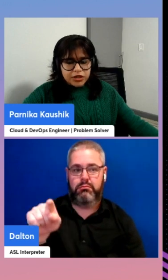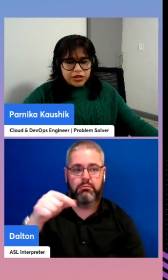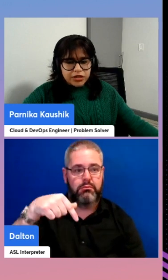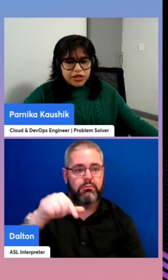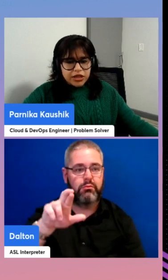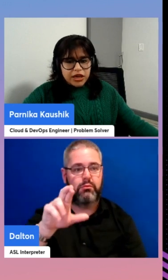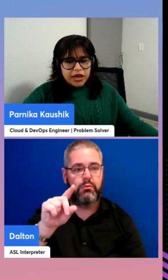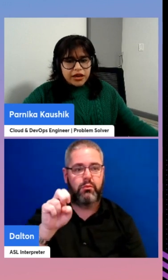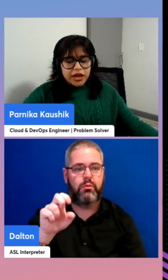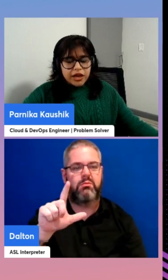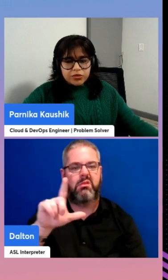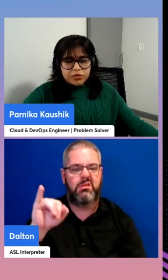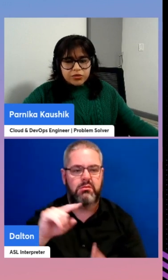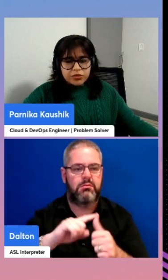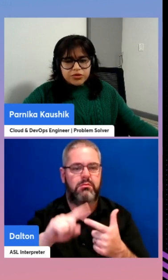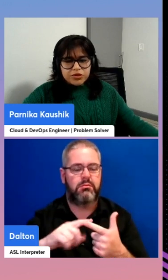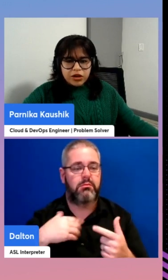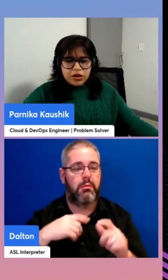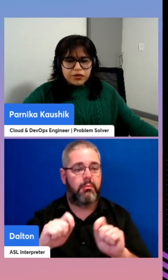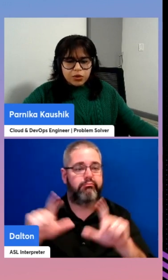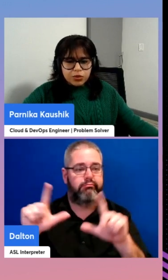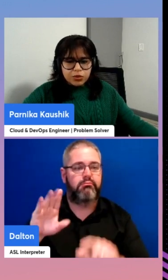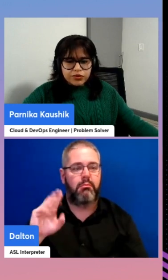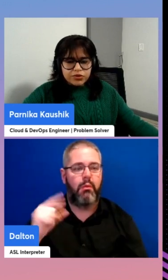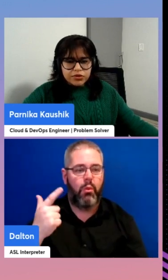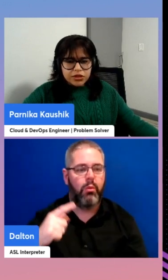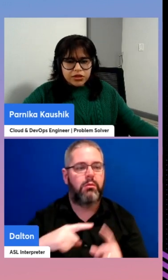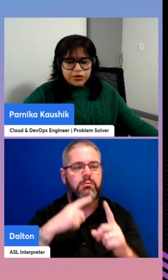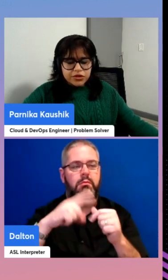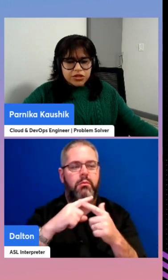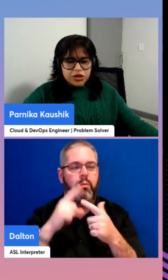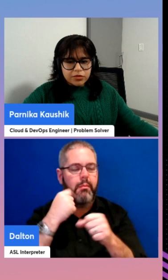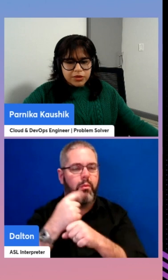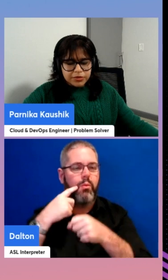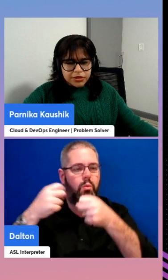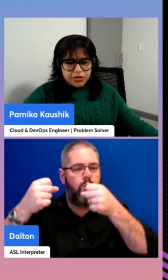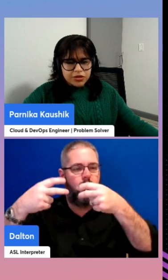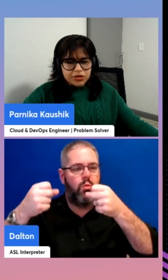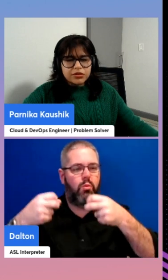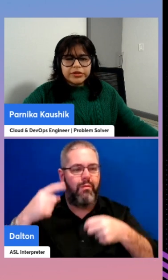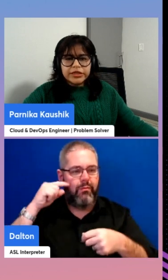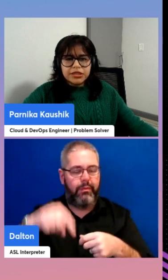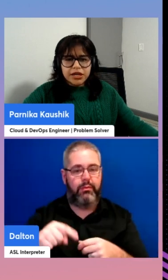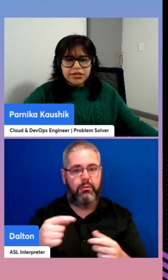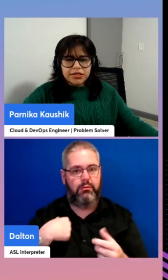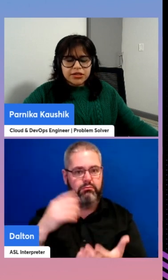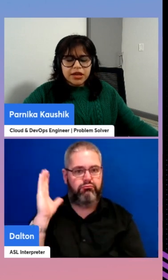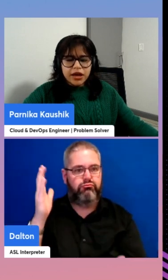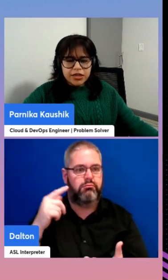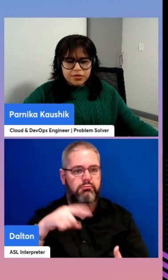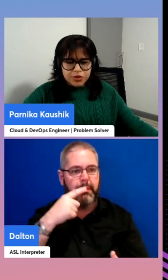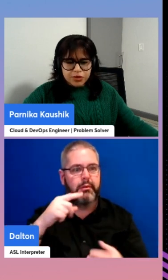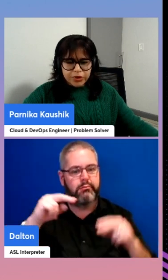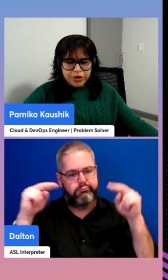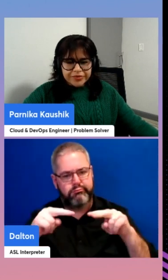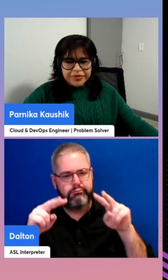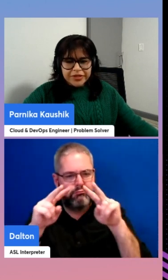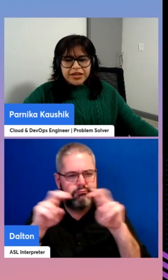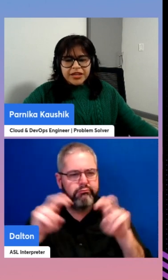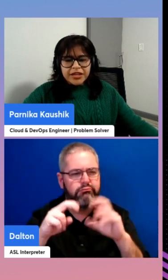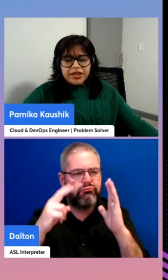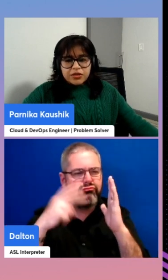Medium blog, and I will soon make all of the code for this talk public, so you can read and dissect as much as you